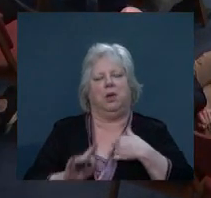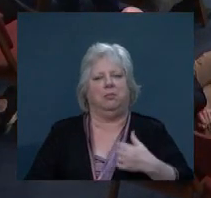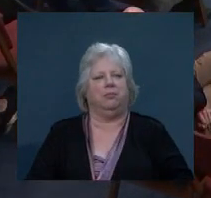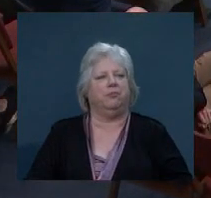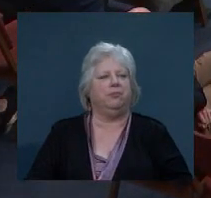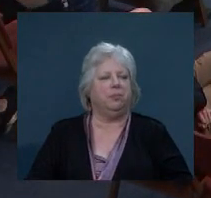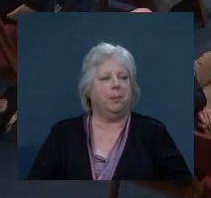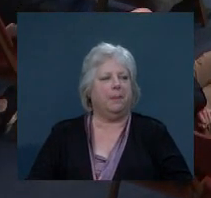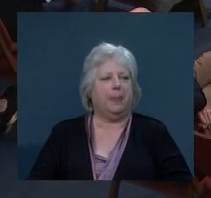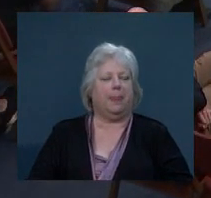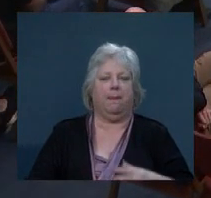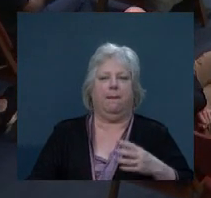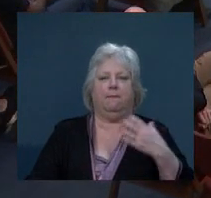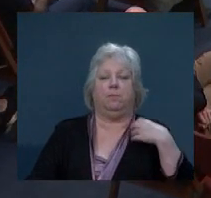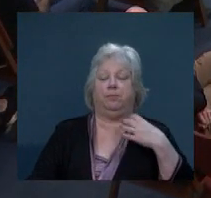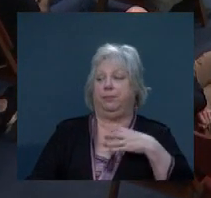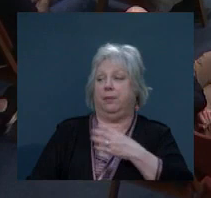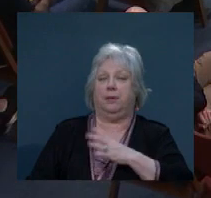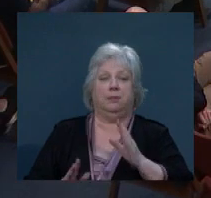Commissioners?